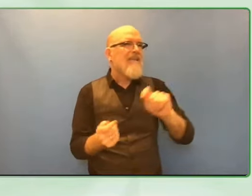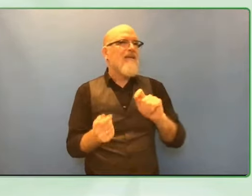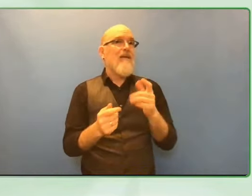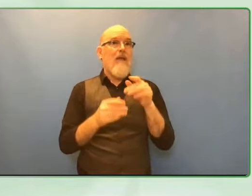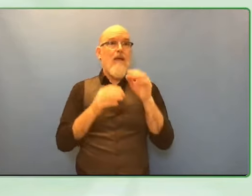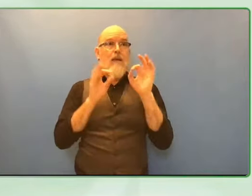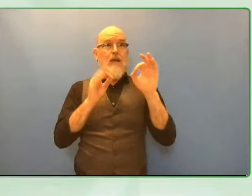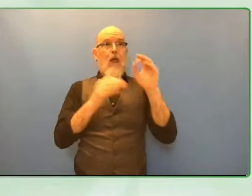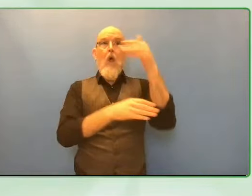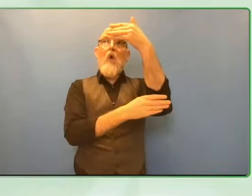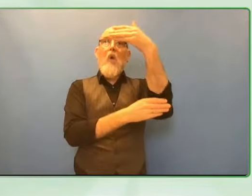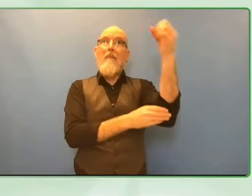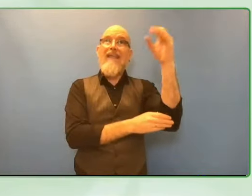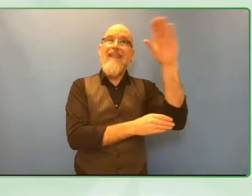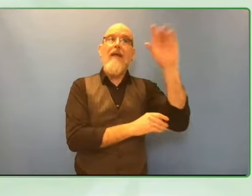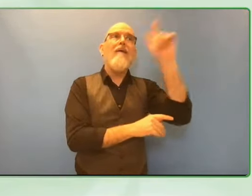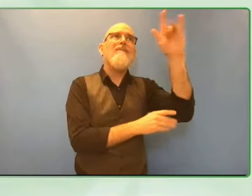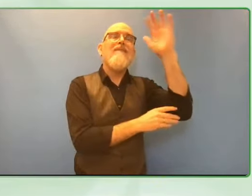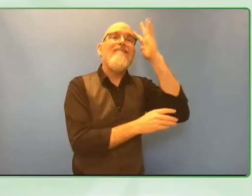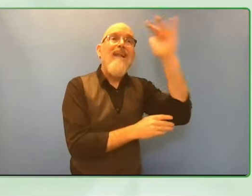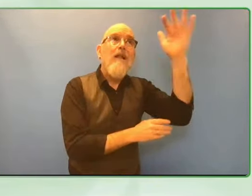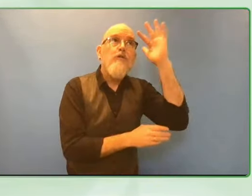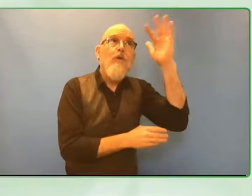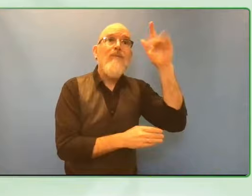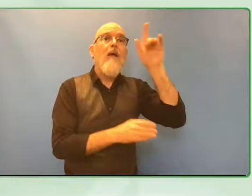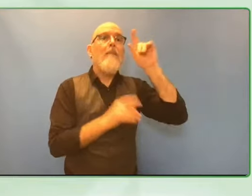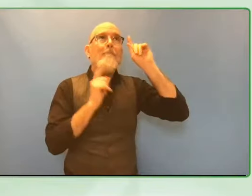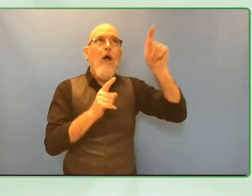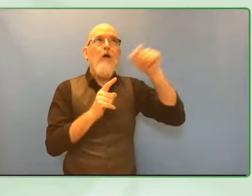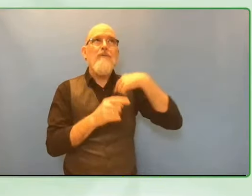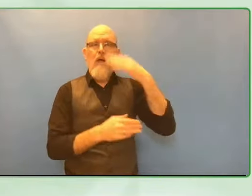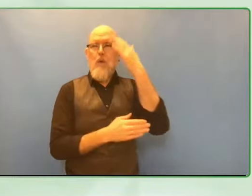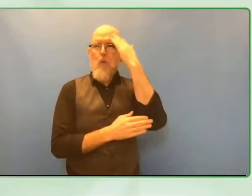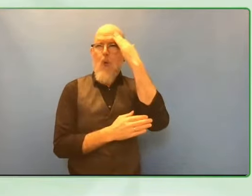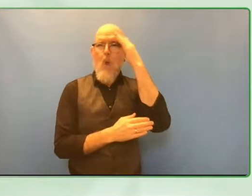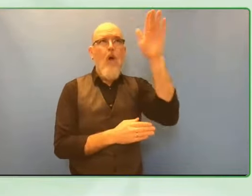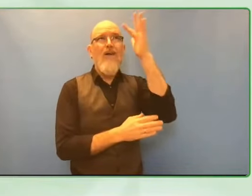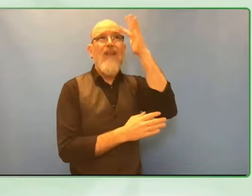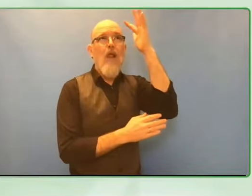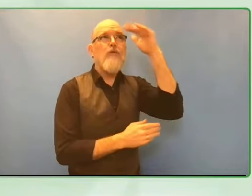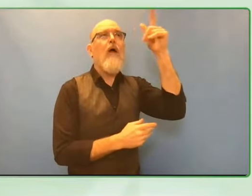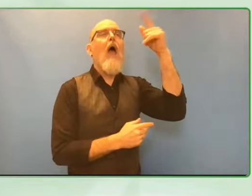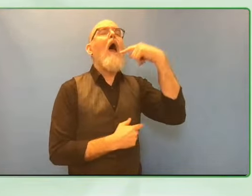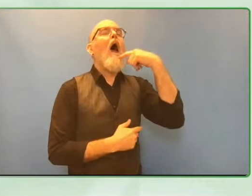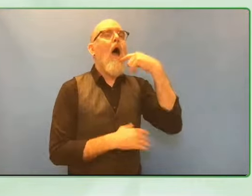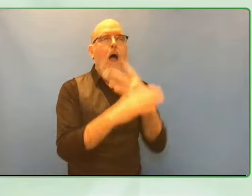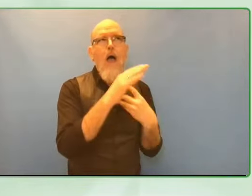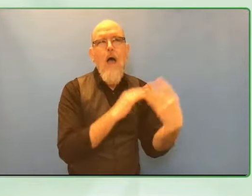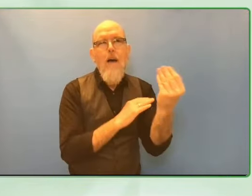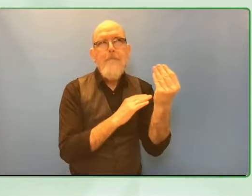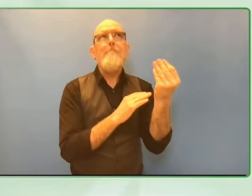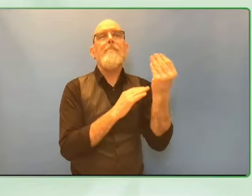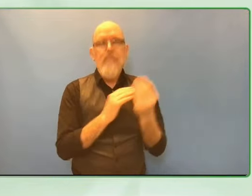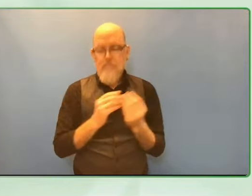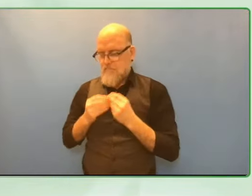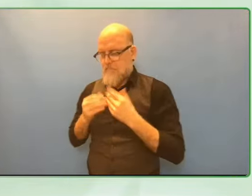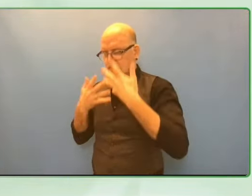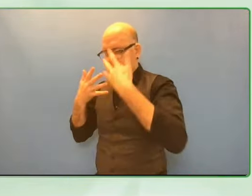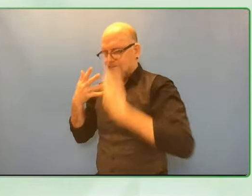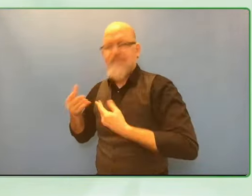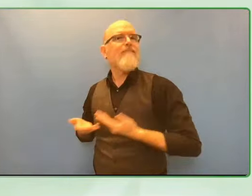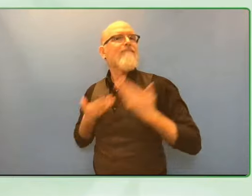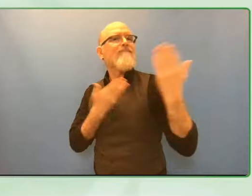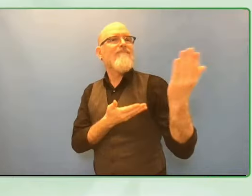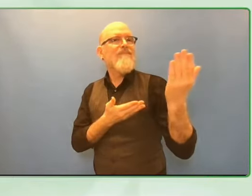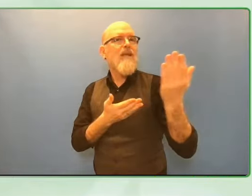specific work field you're working in, and so on. Yes. So I would say it's a hybrid version. Great. Yes, because I'm from